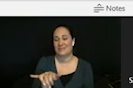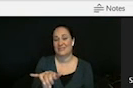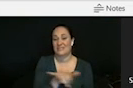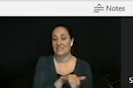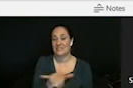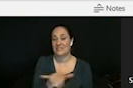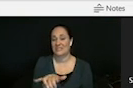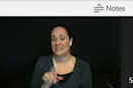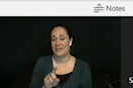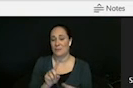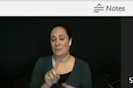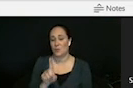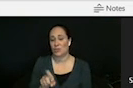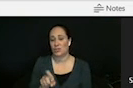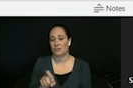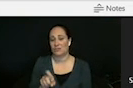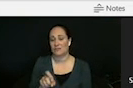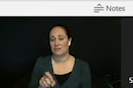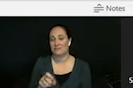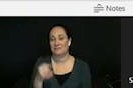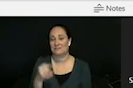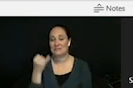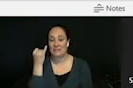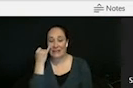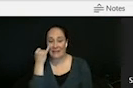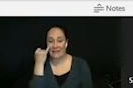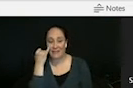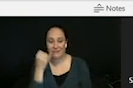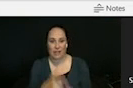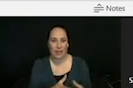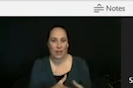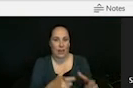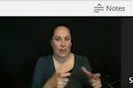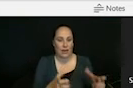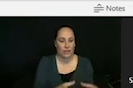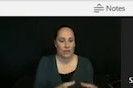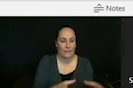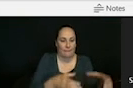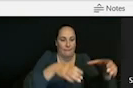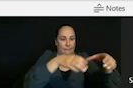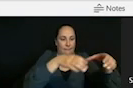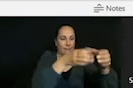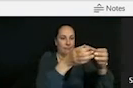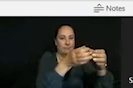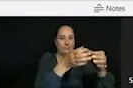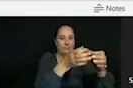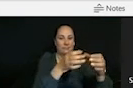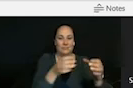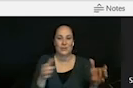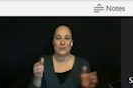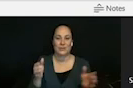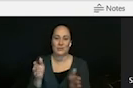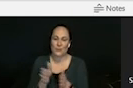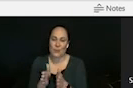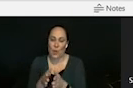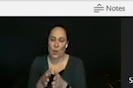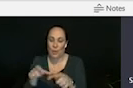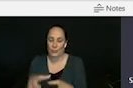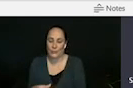bottle? Can you have a bottle large enough to launch a human being up into space?